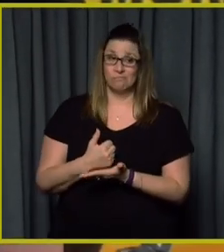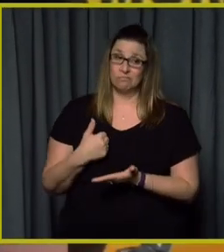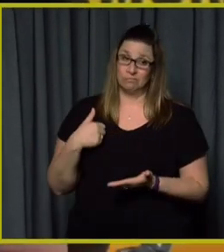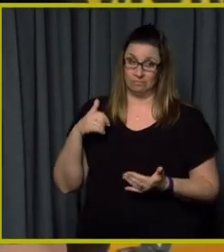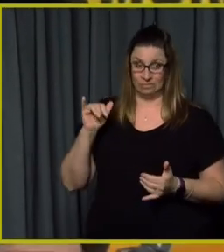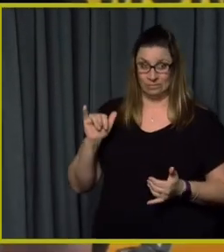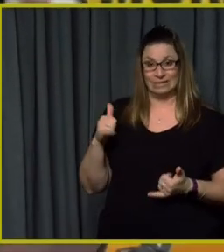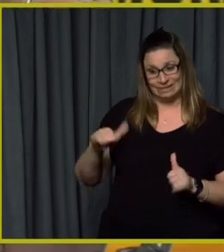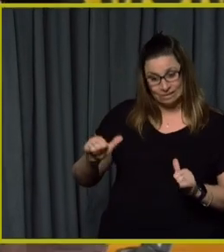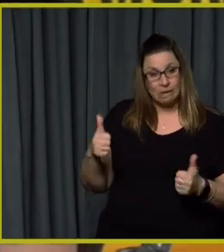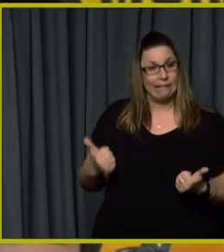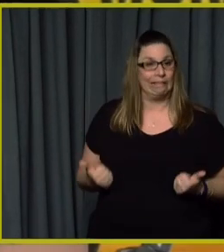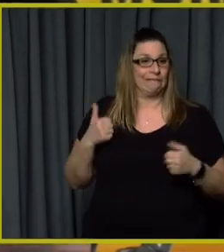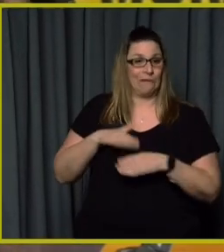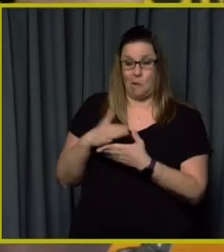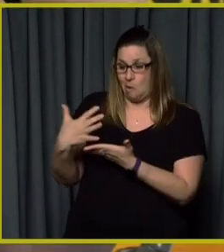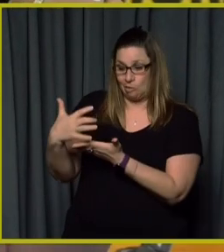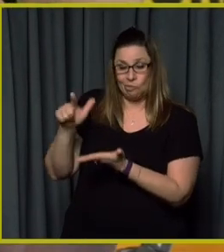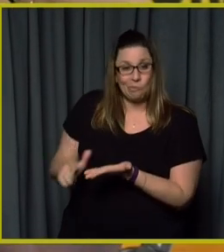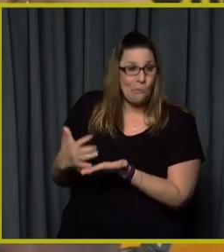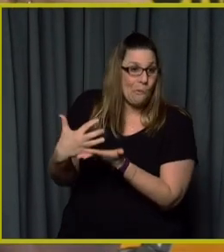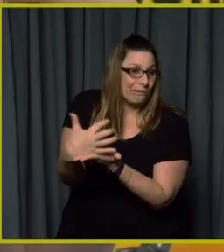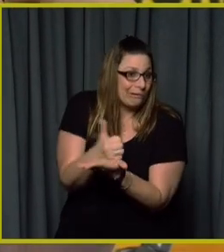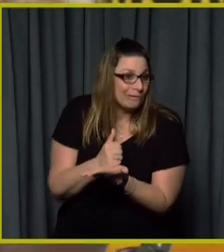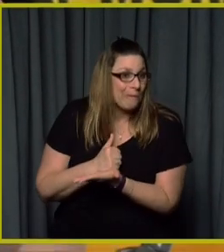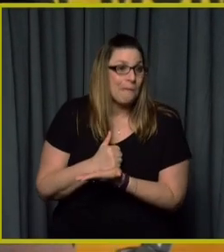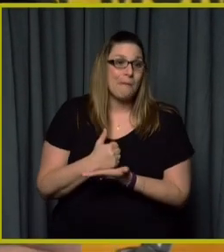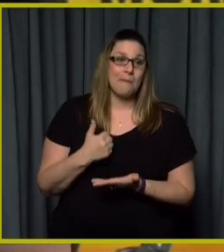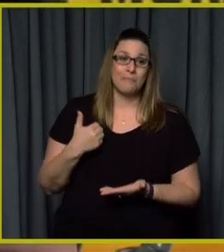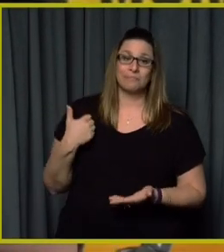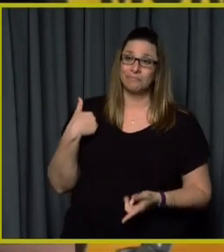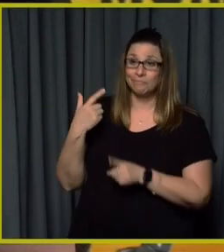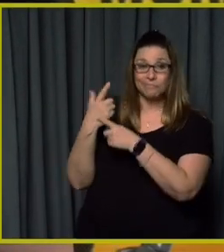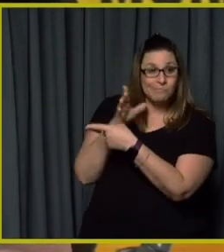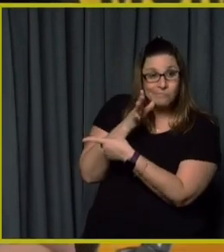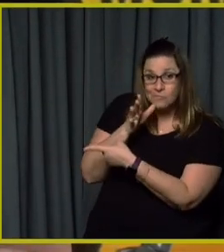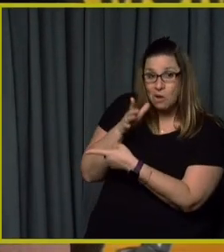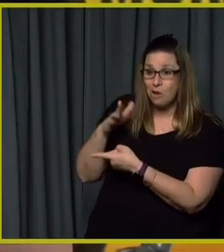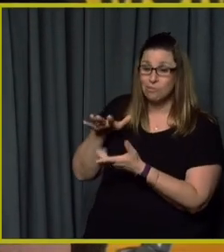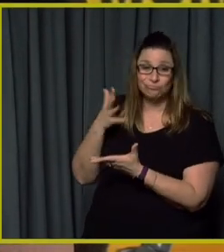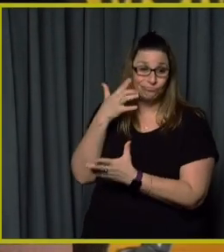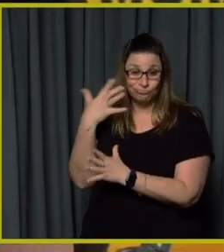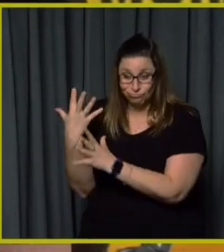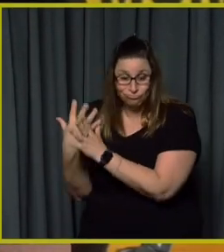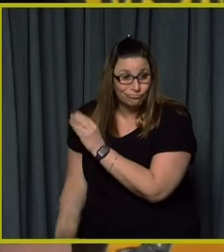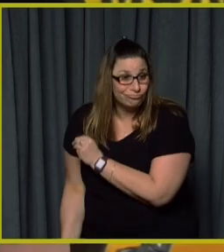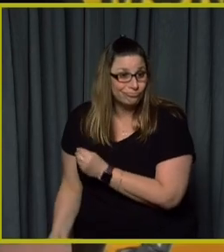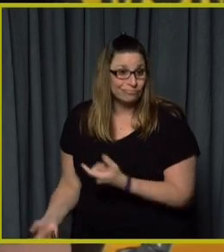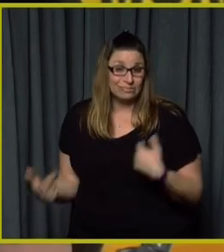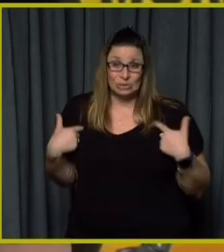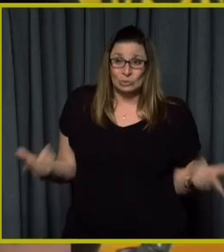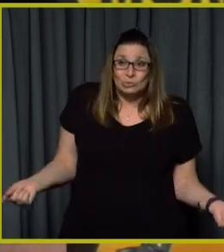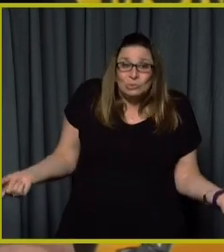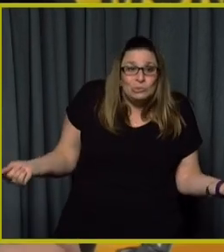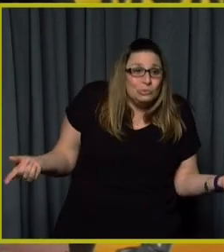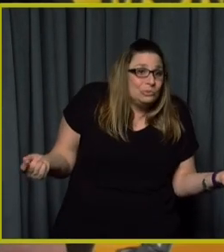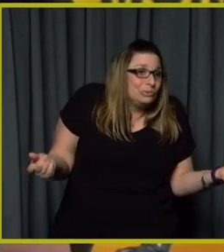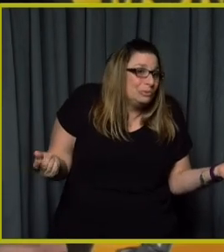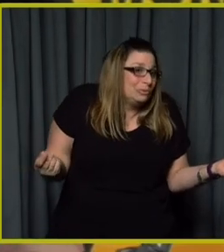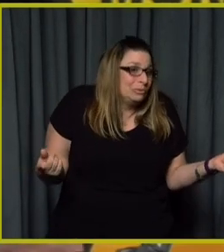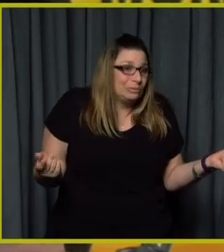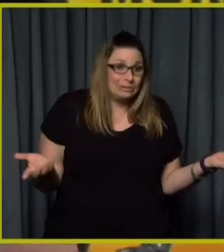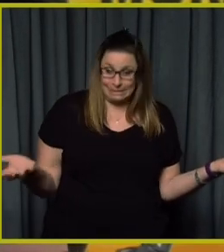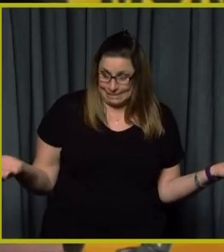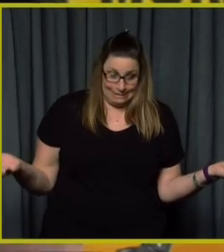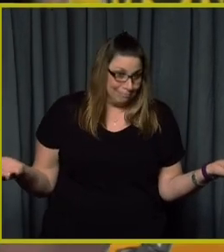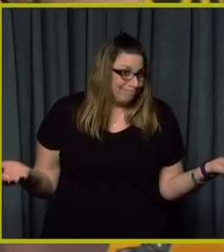better. And my mom had died out there. And it's not something I wanted to have to deal with, but I do, and I'm